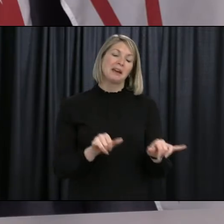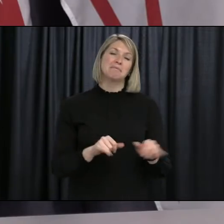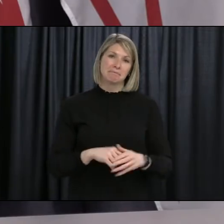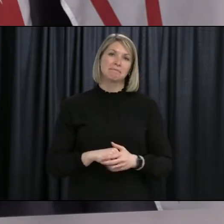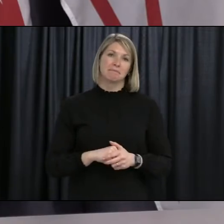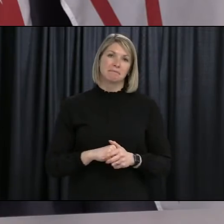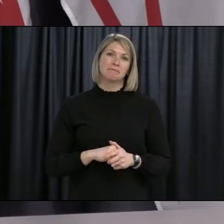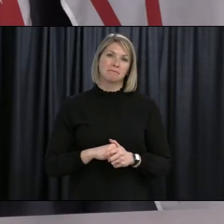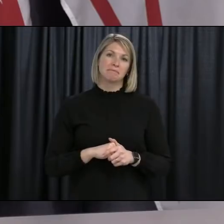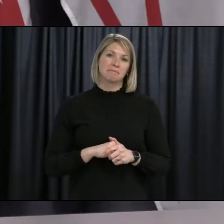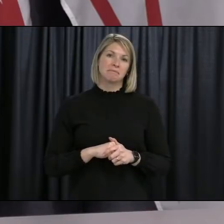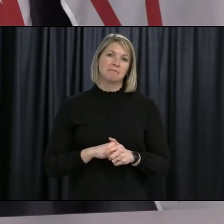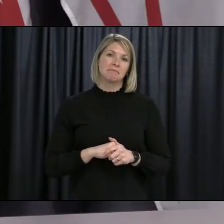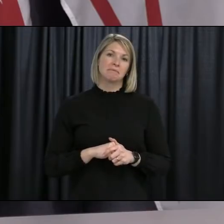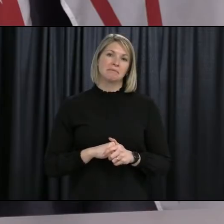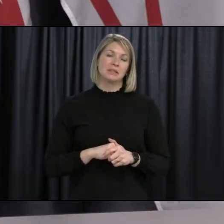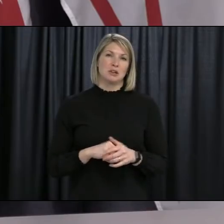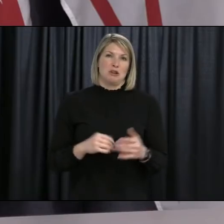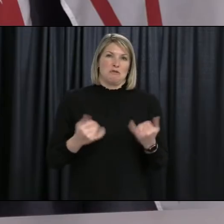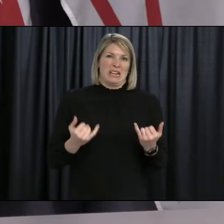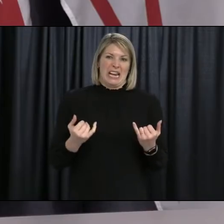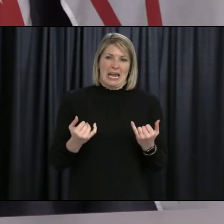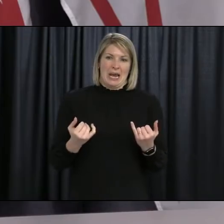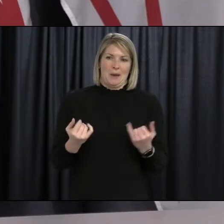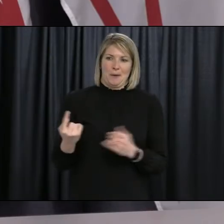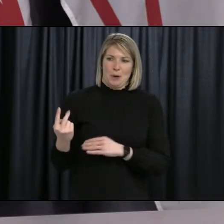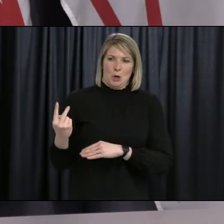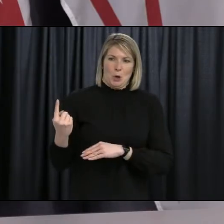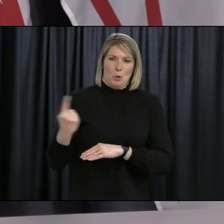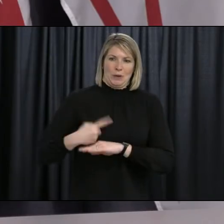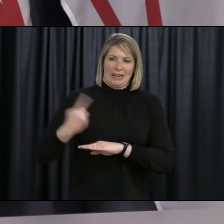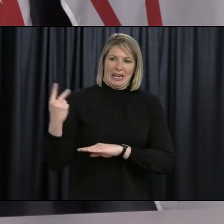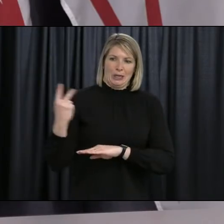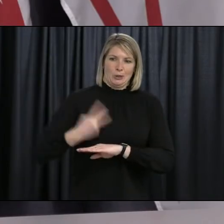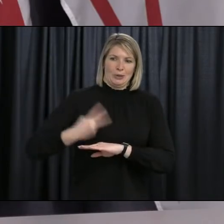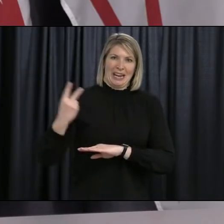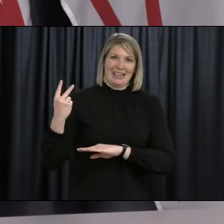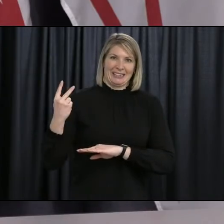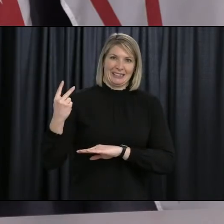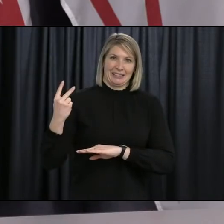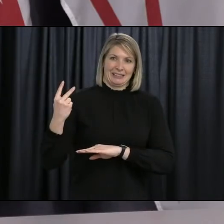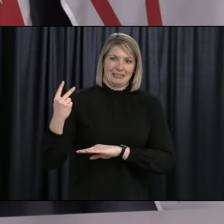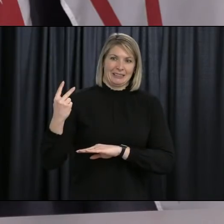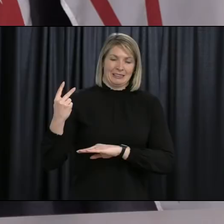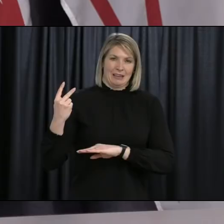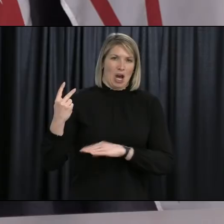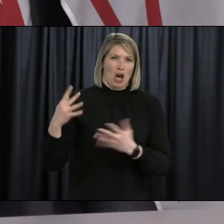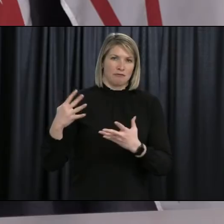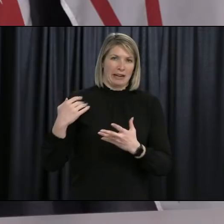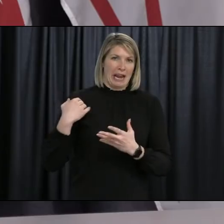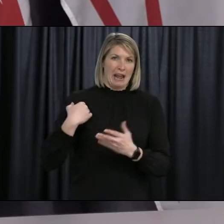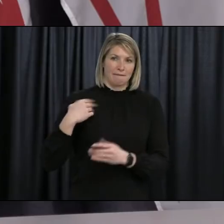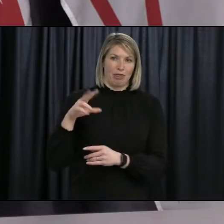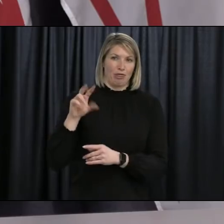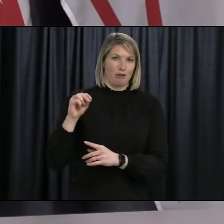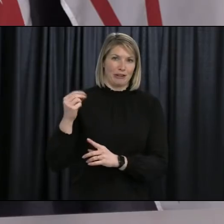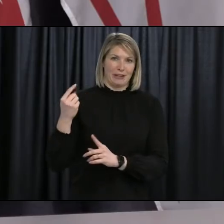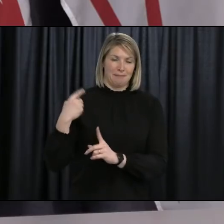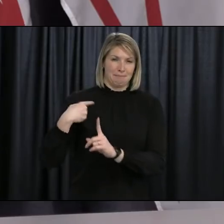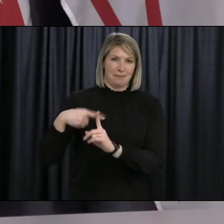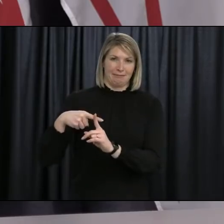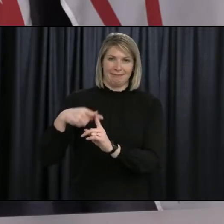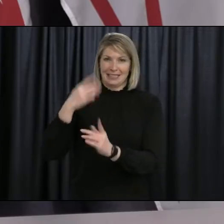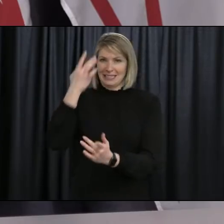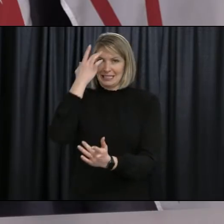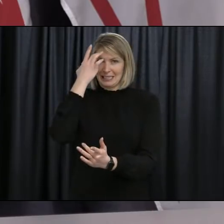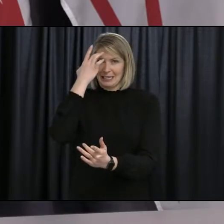We are just a few days into this right now, and we're already seeing 30 cases. So it is a reflection, however,